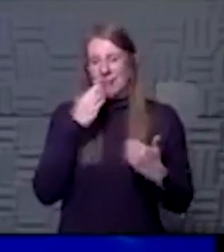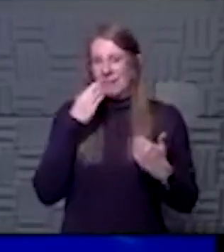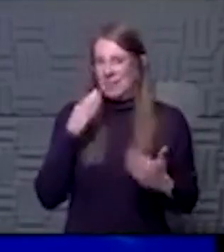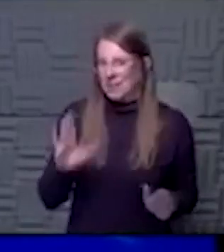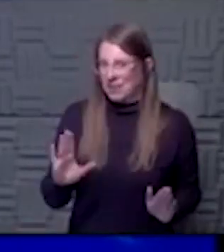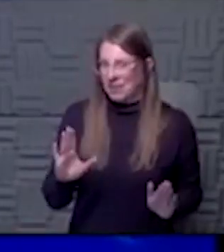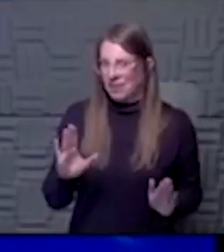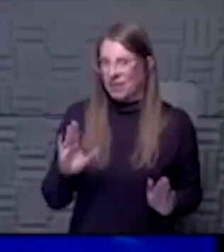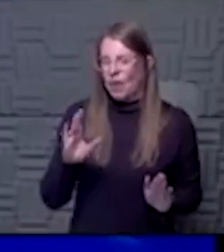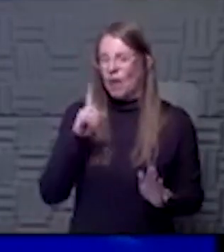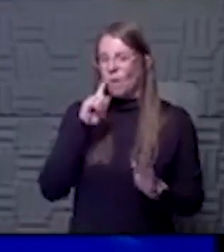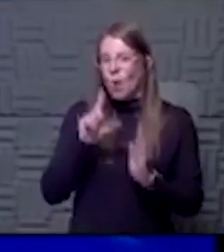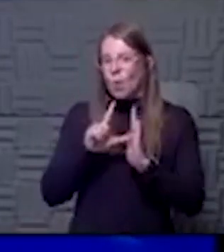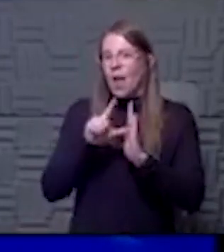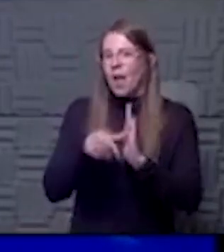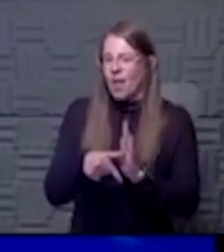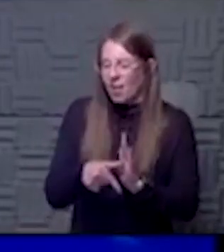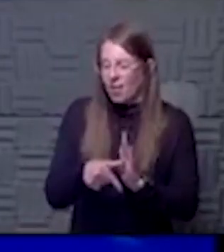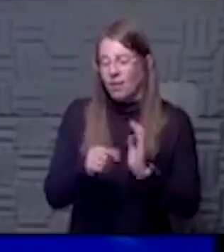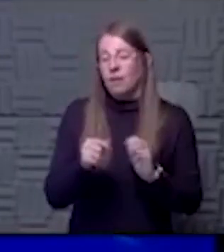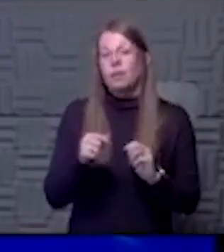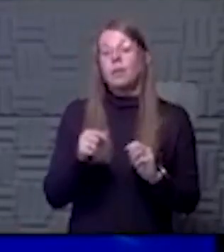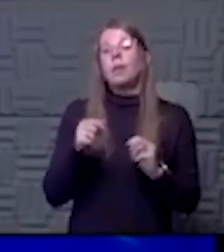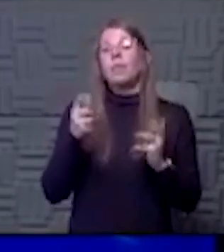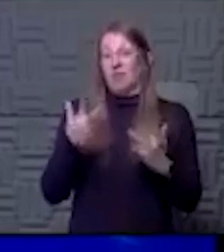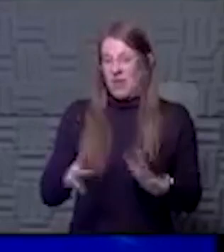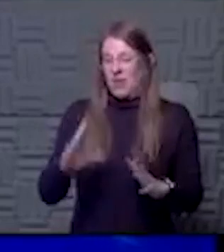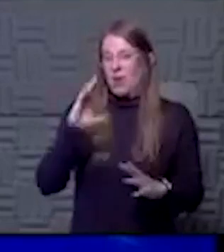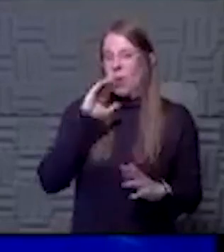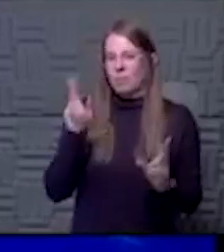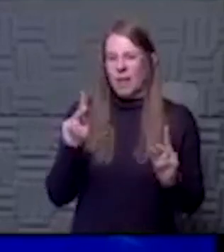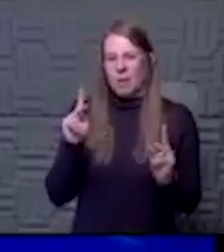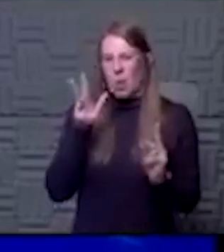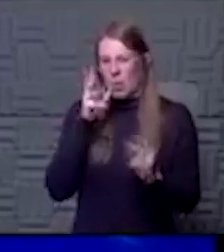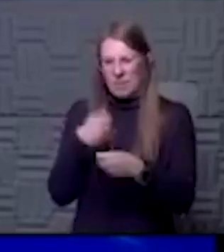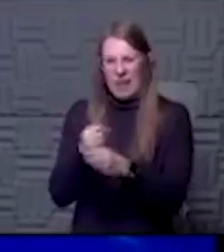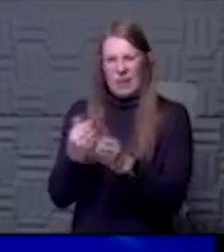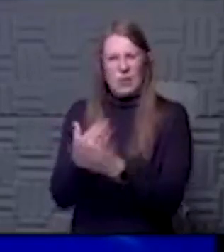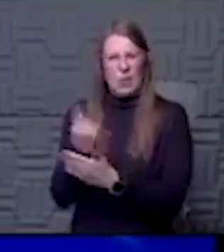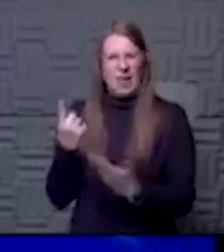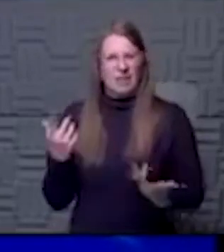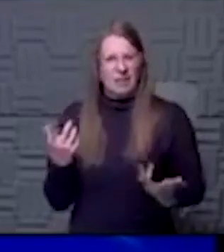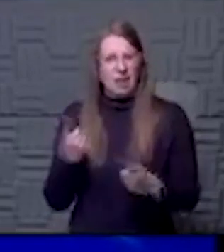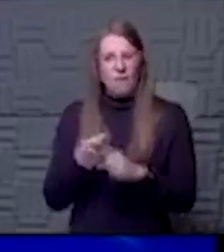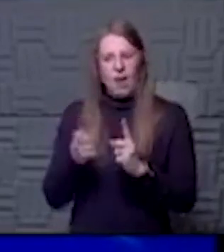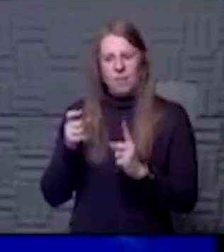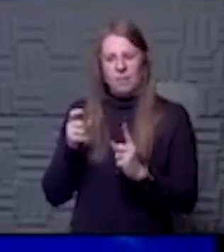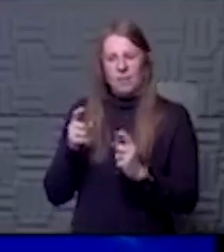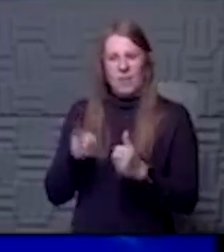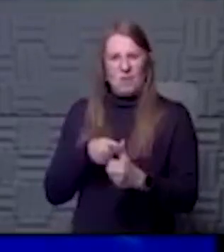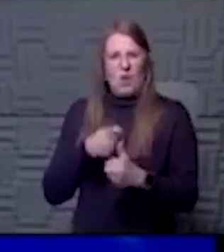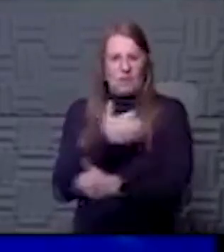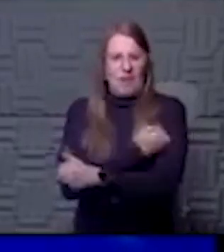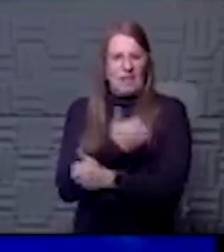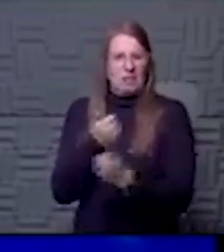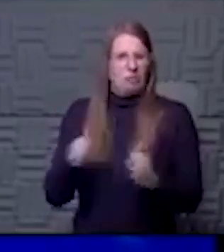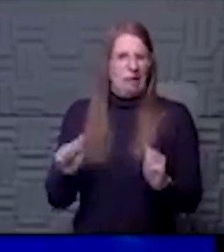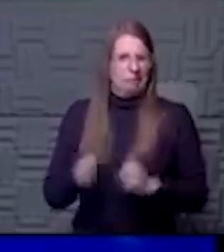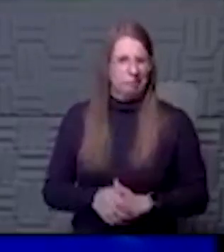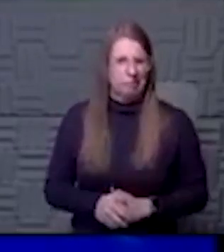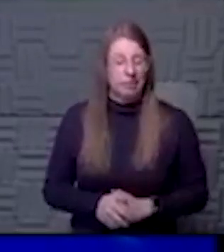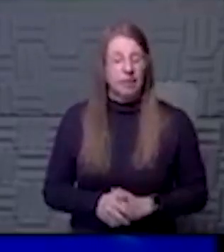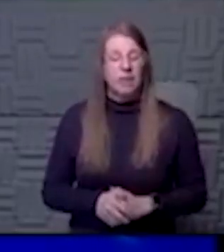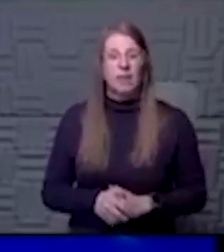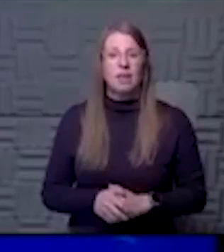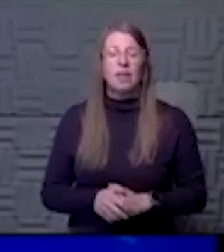know for a while, and even when we do know, people are going to be making new ones based on the experience with the first one. Absolutely. So I think we're just going to